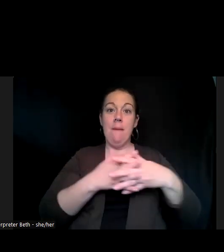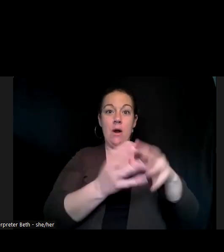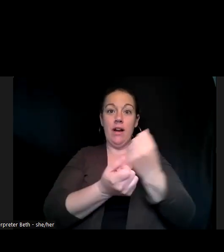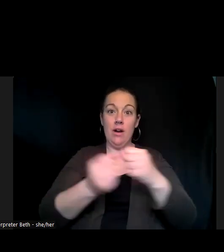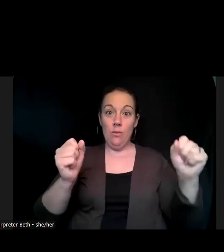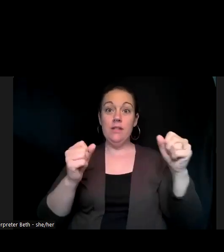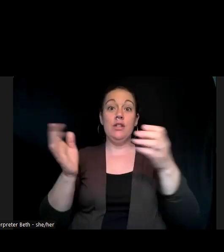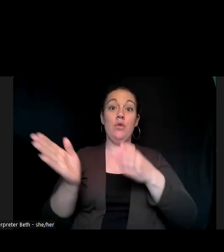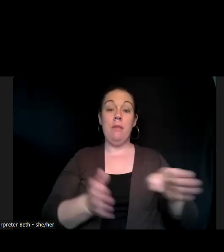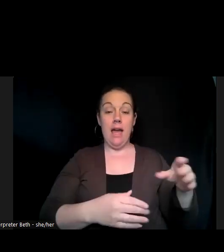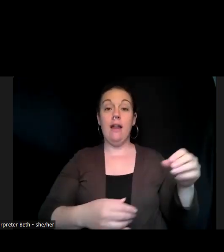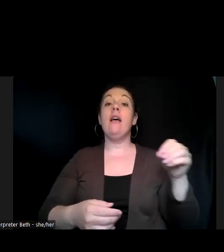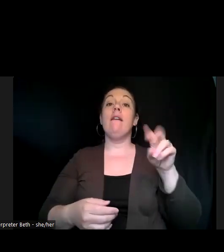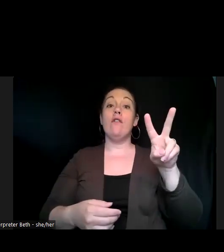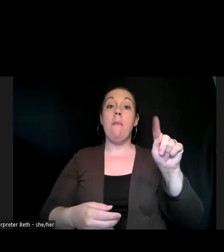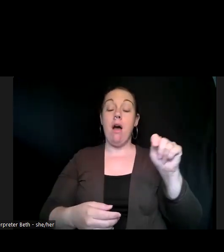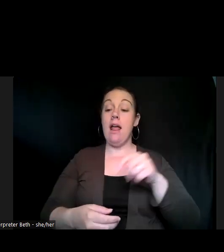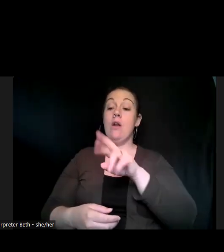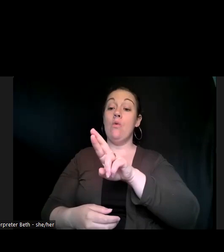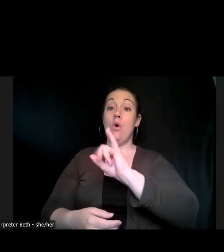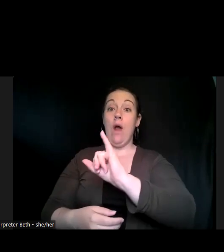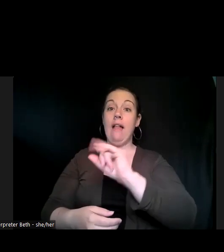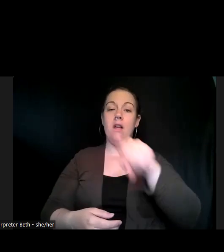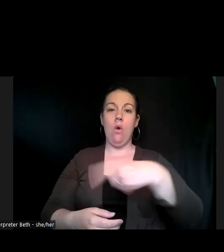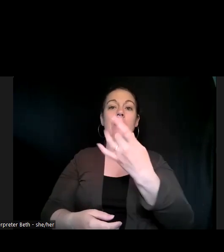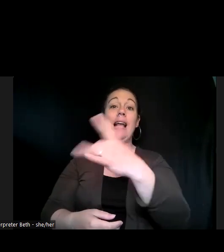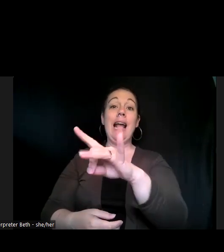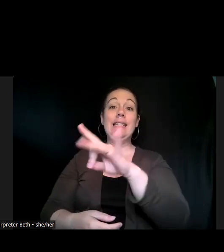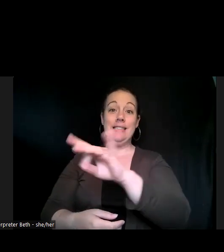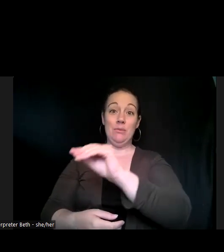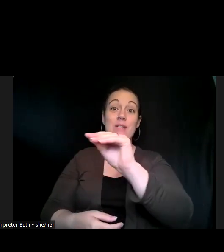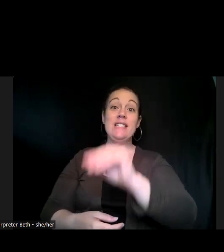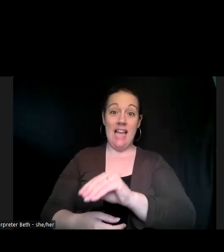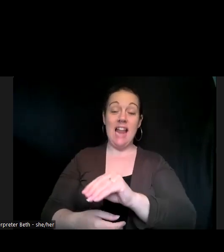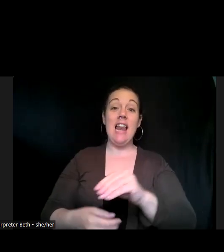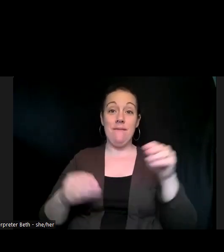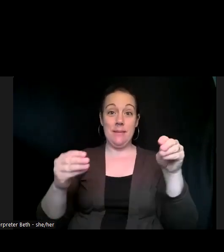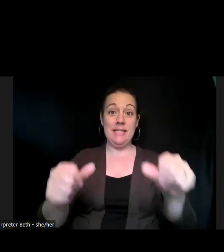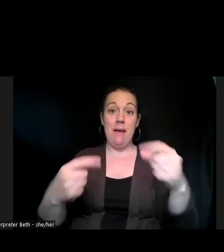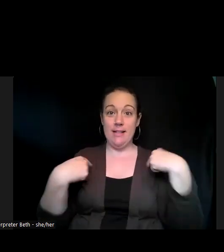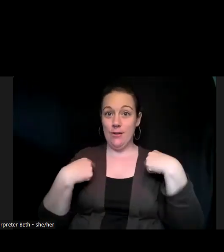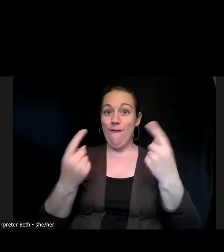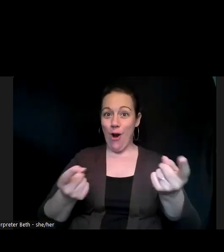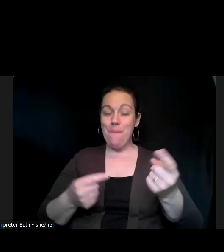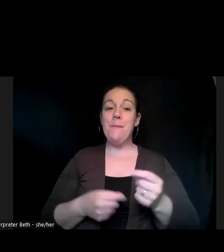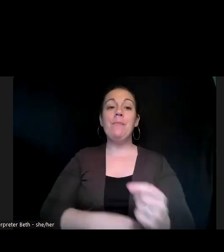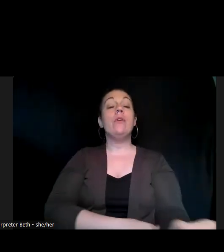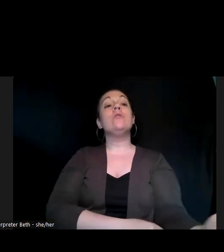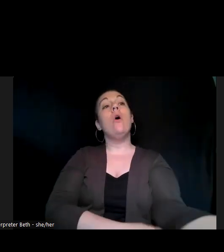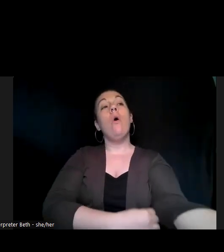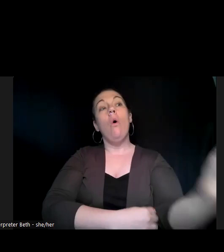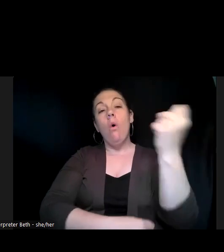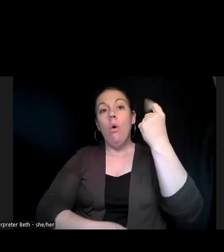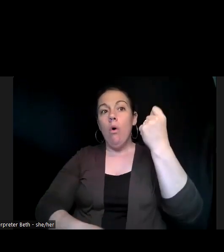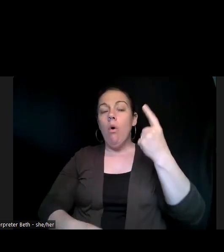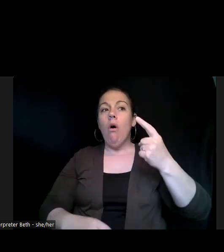spent, and in Rhode Island, just about 18% have been spent. However, these figures sometimes don't tell